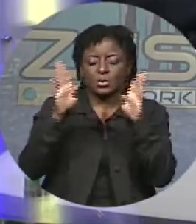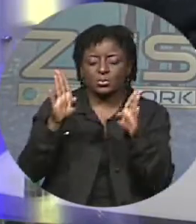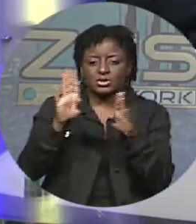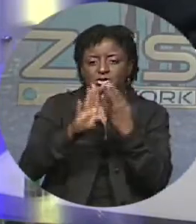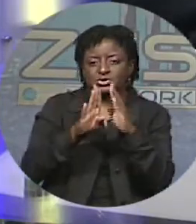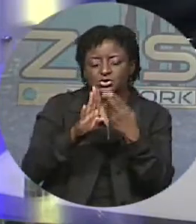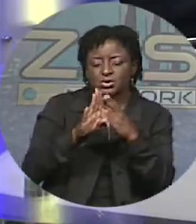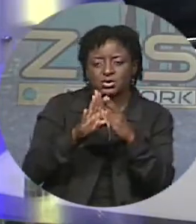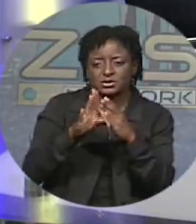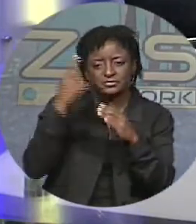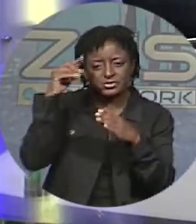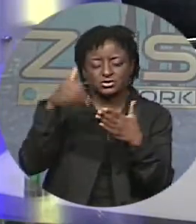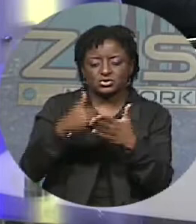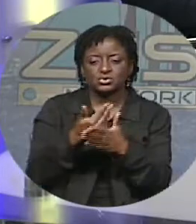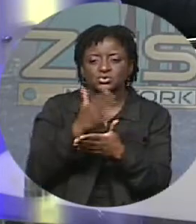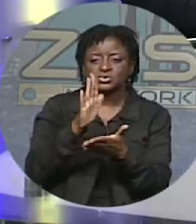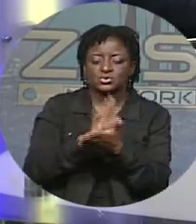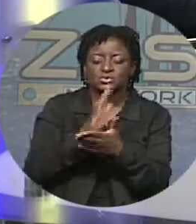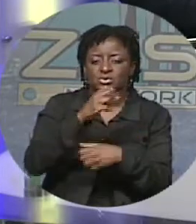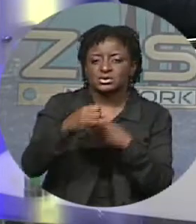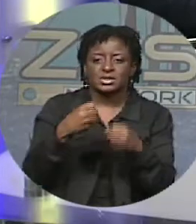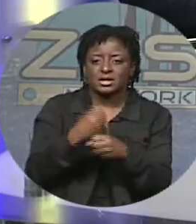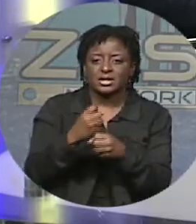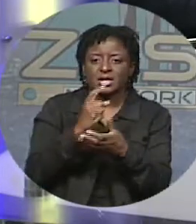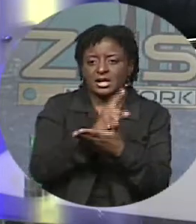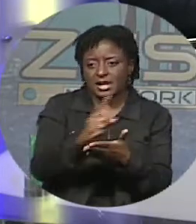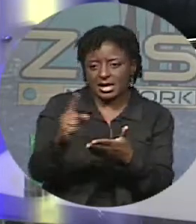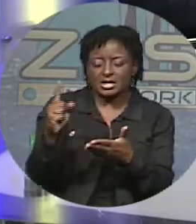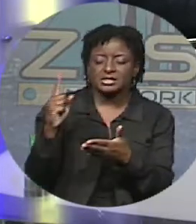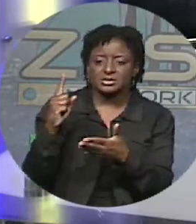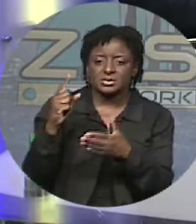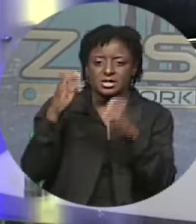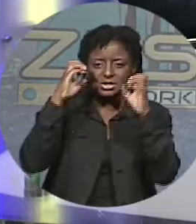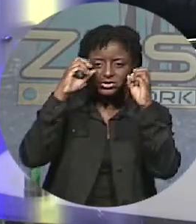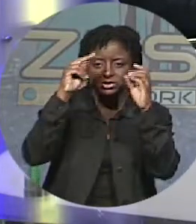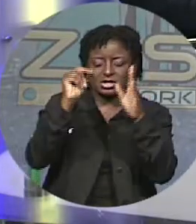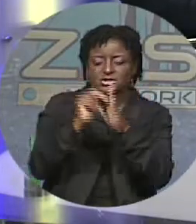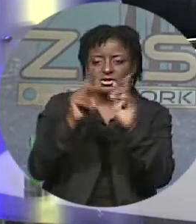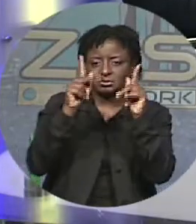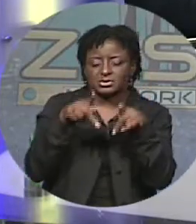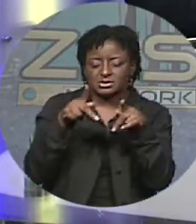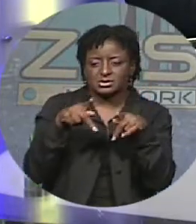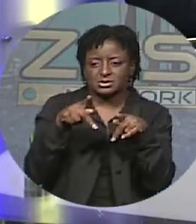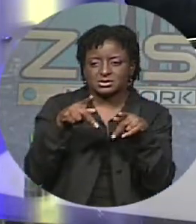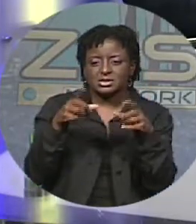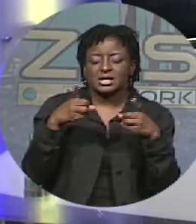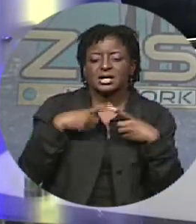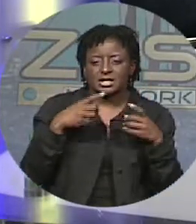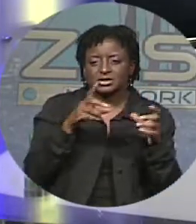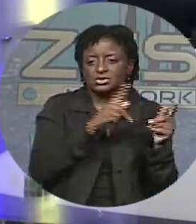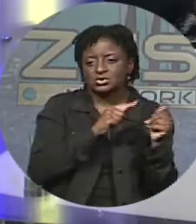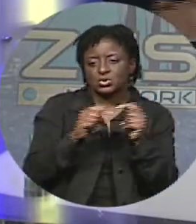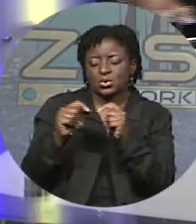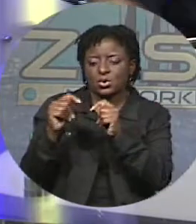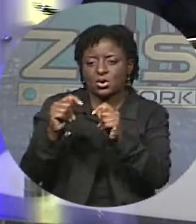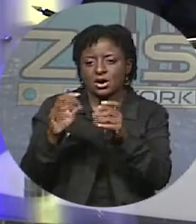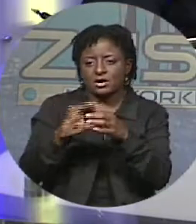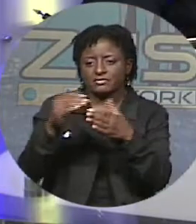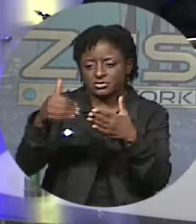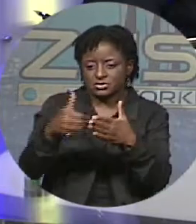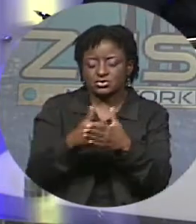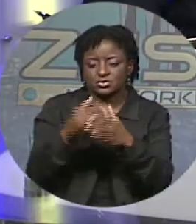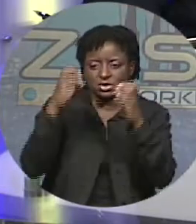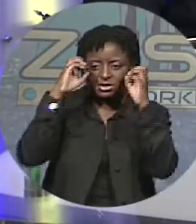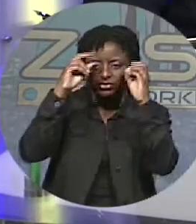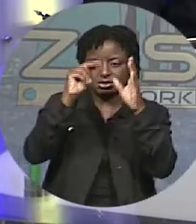school term. That's some very good news, because last week education officials took us on a tour of the new multi-million-dollar facility, and LaDawn Davis tells us